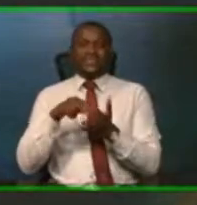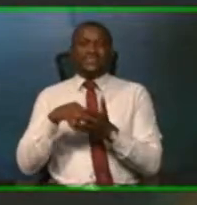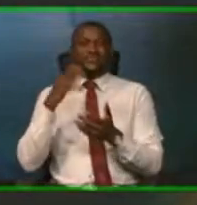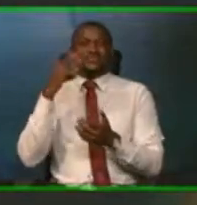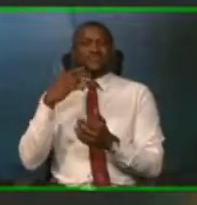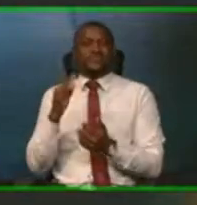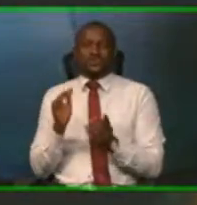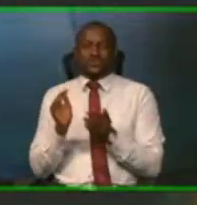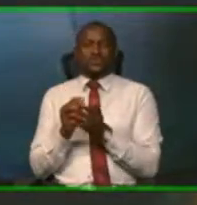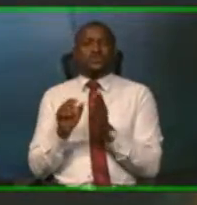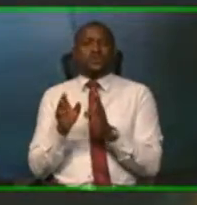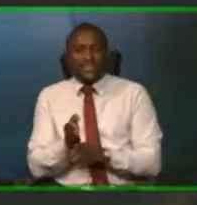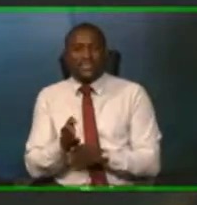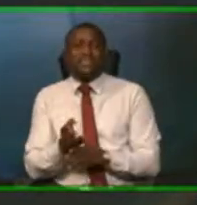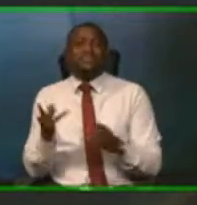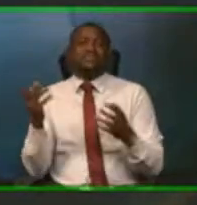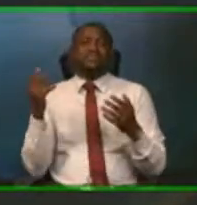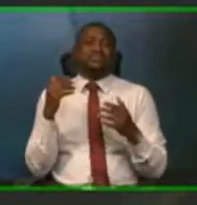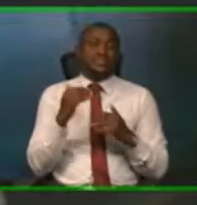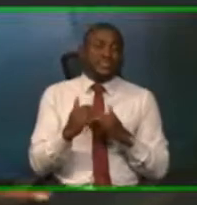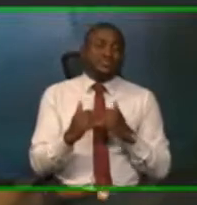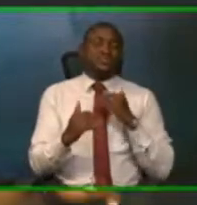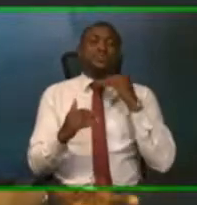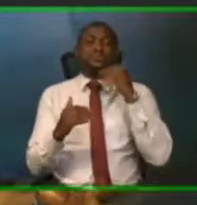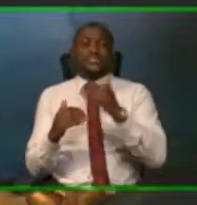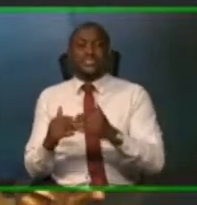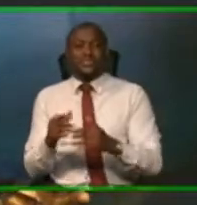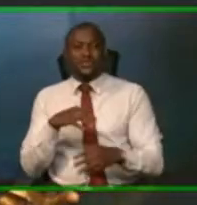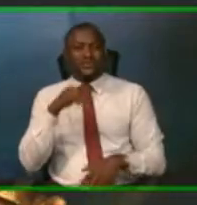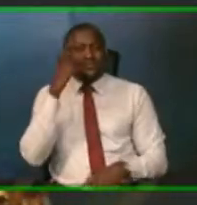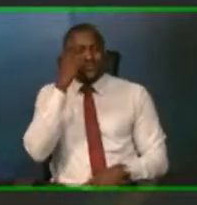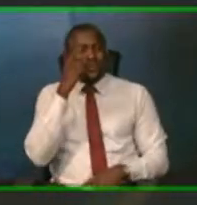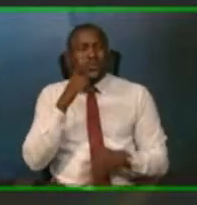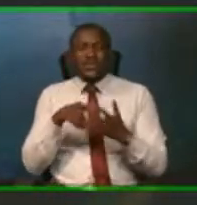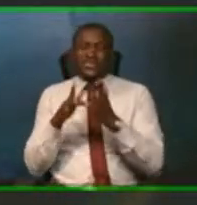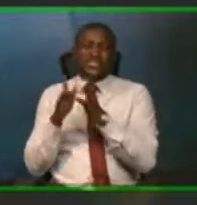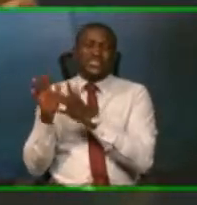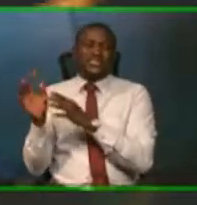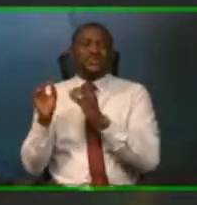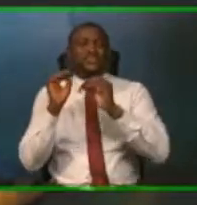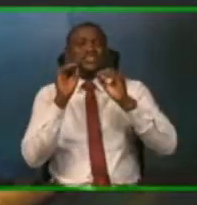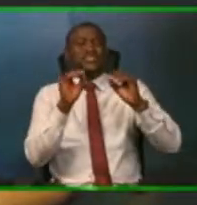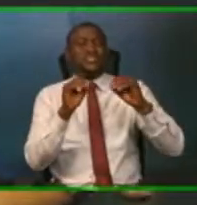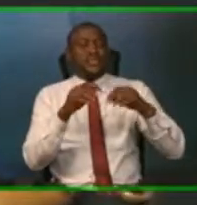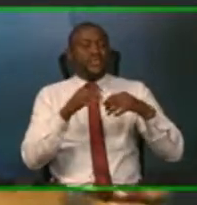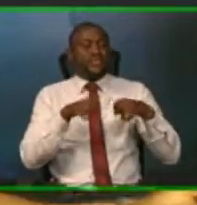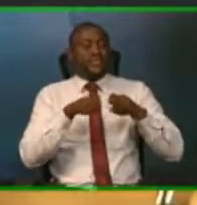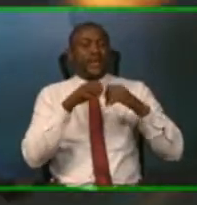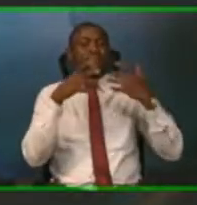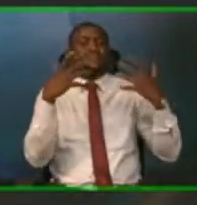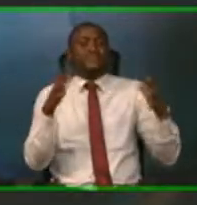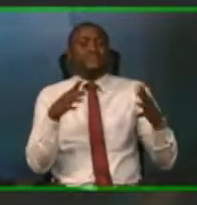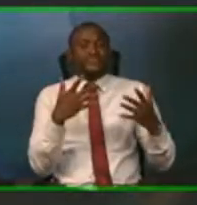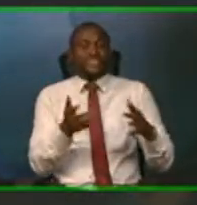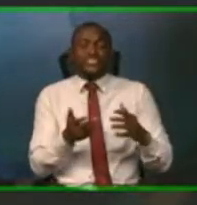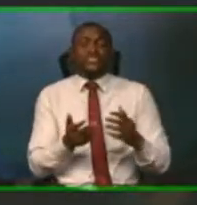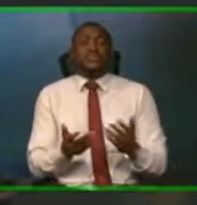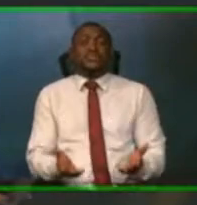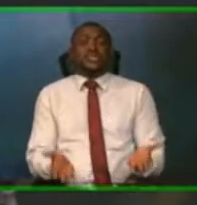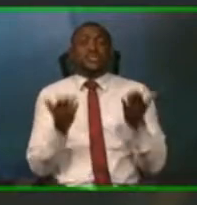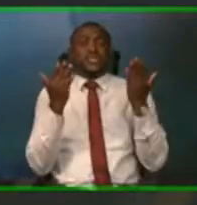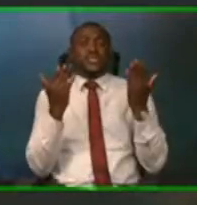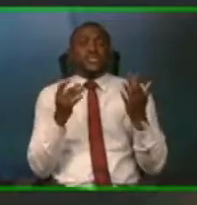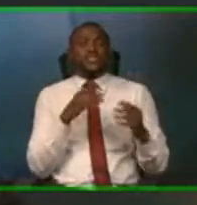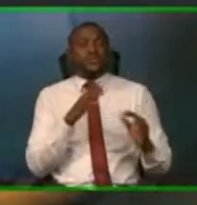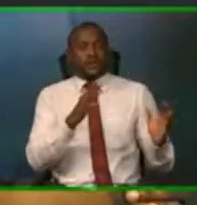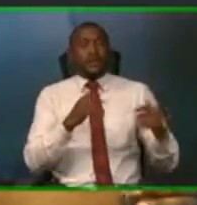sin. I wonder what Jesus was teaching them that even after he resurrected, he said, get back, let's continue the